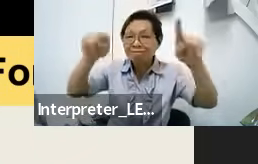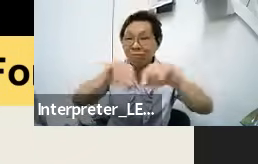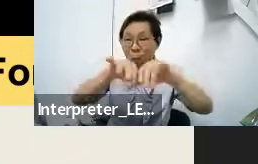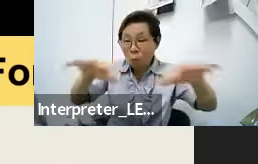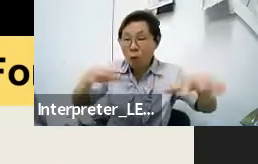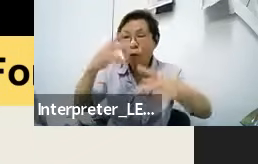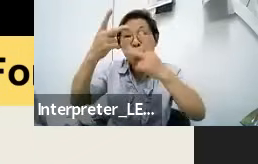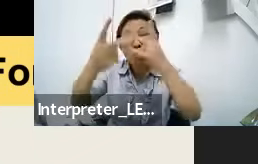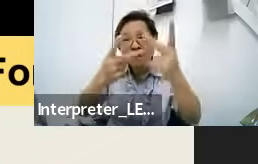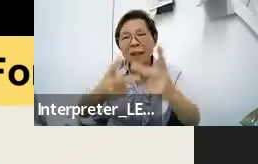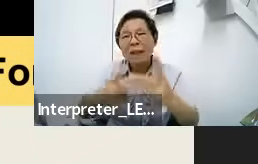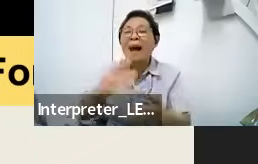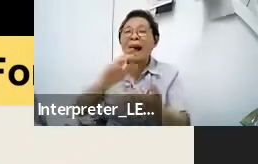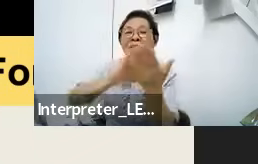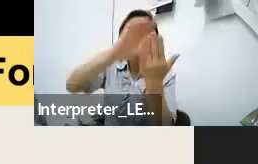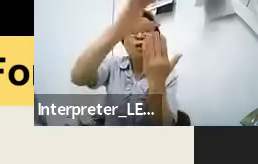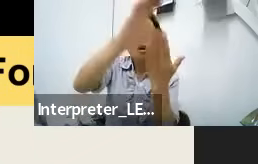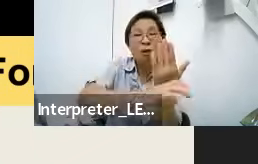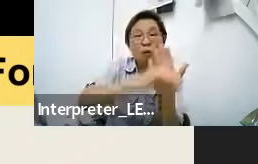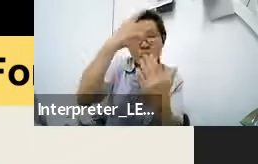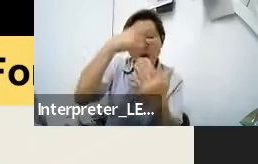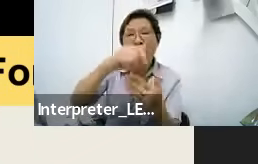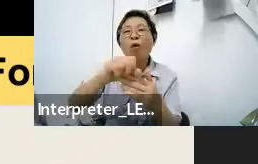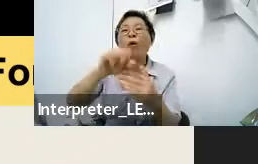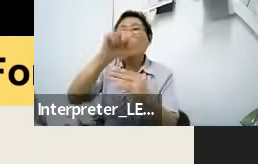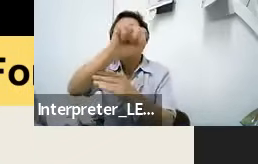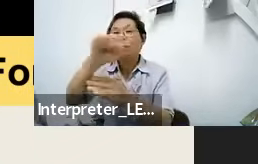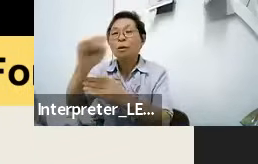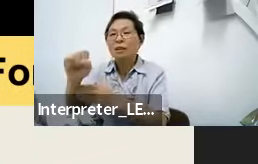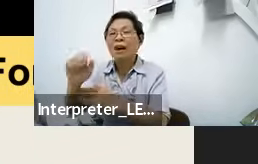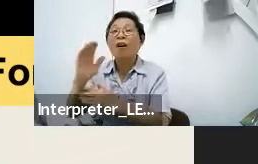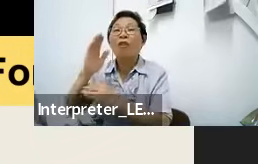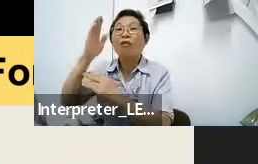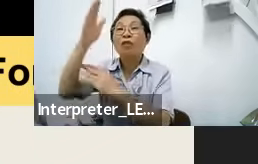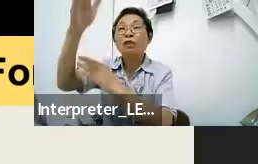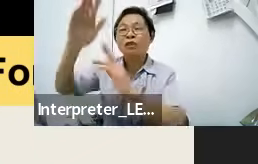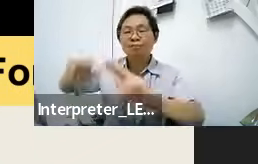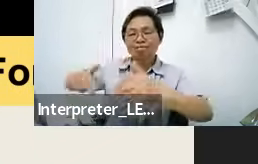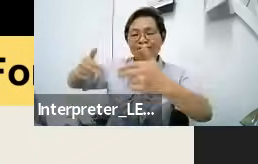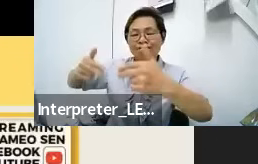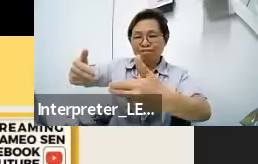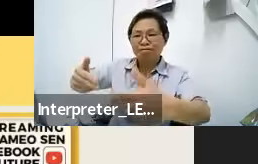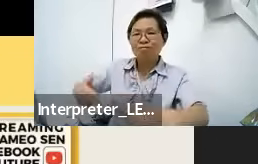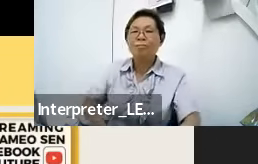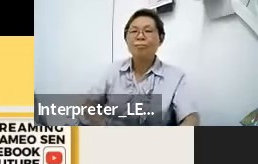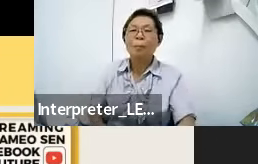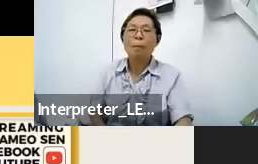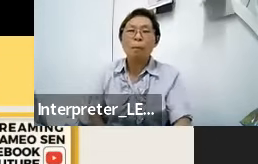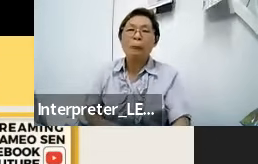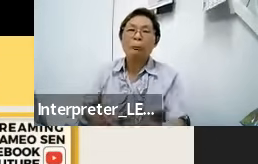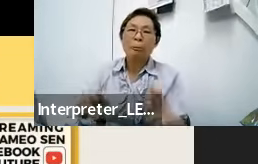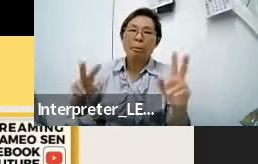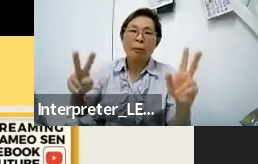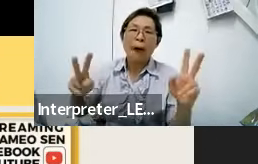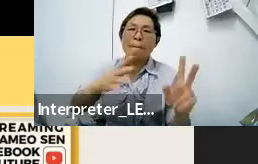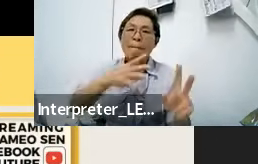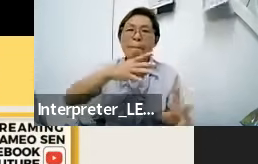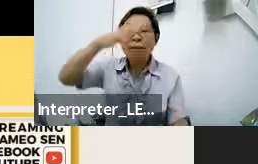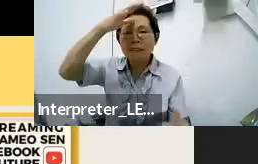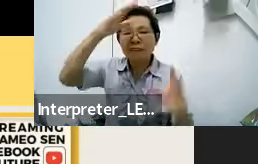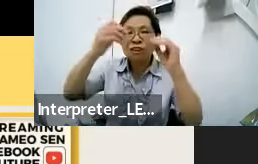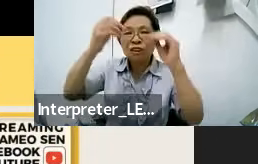your calendar for SEIA's upcoming webinar. It's called